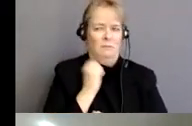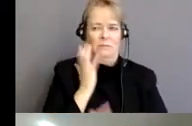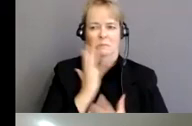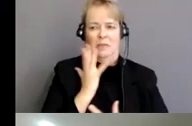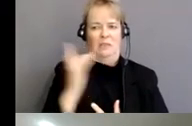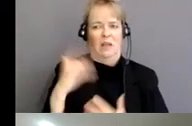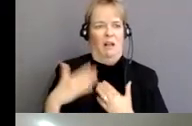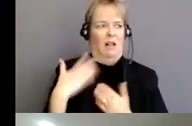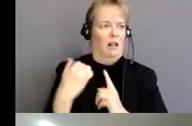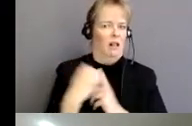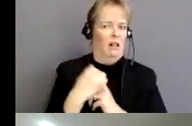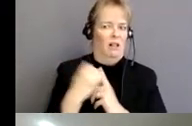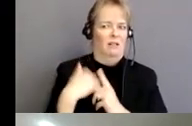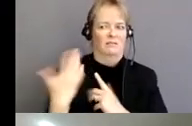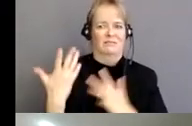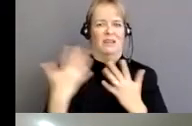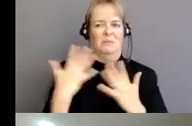crime. Next slide, please.